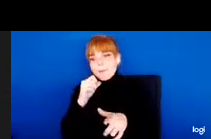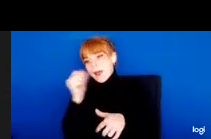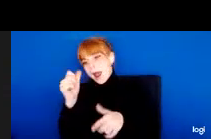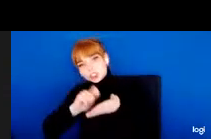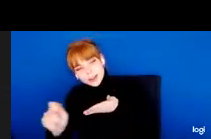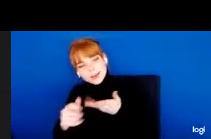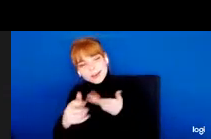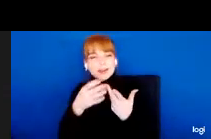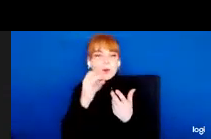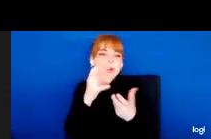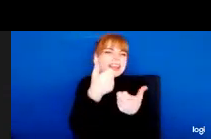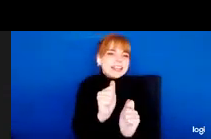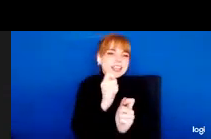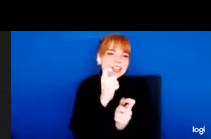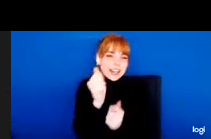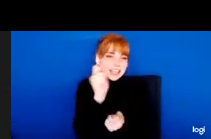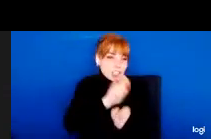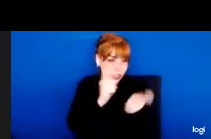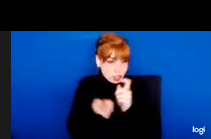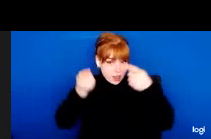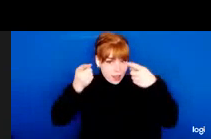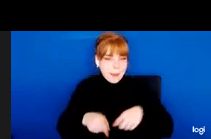the contrast of all of those different states.